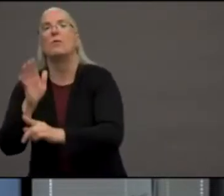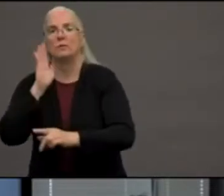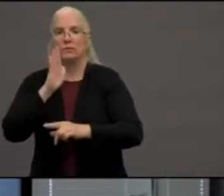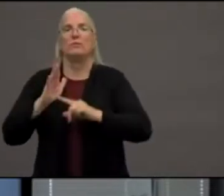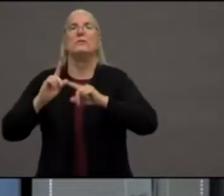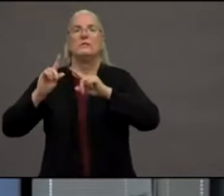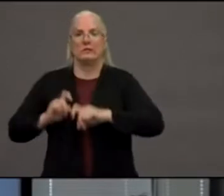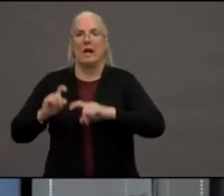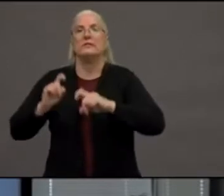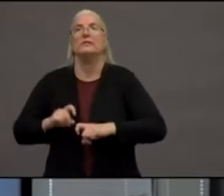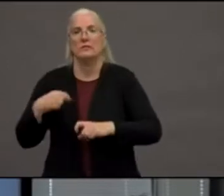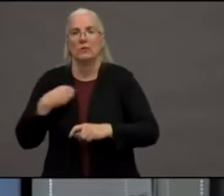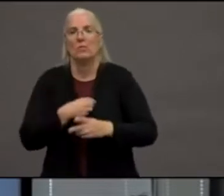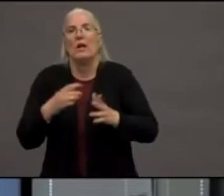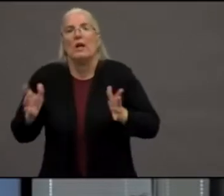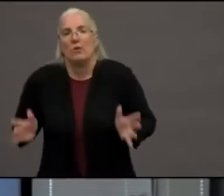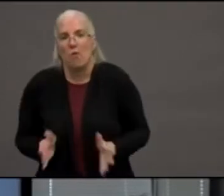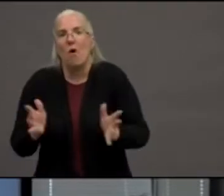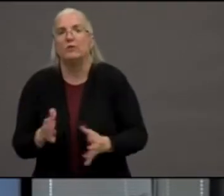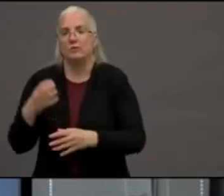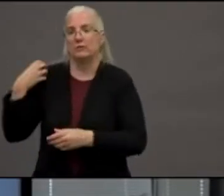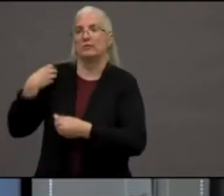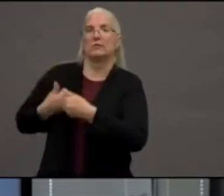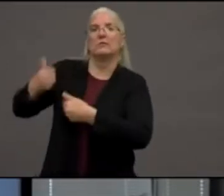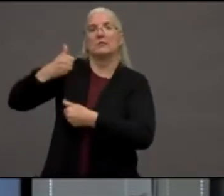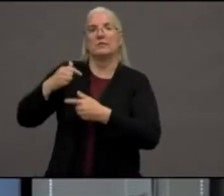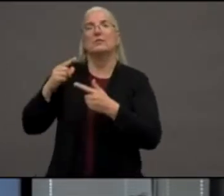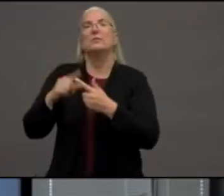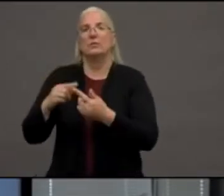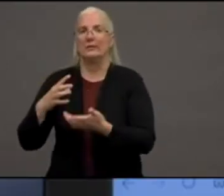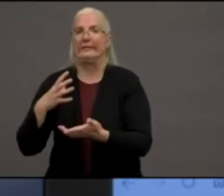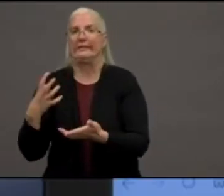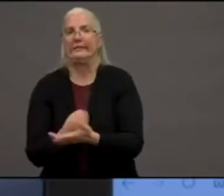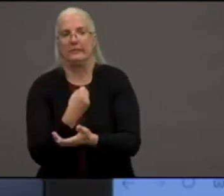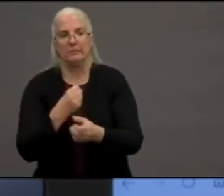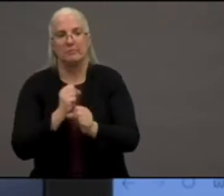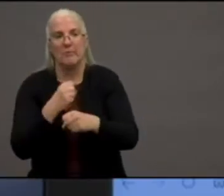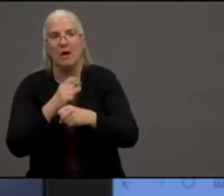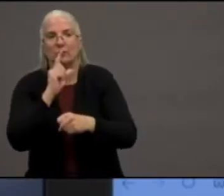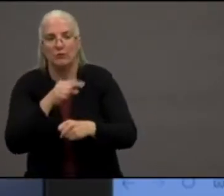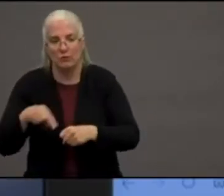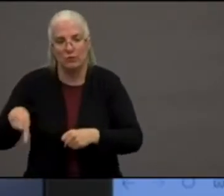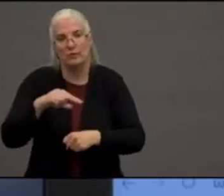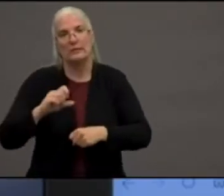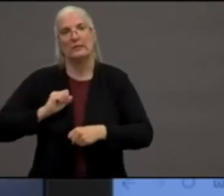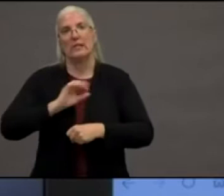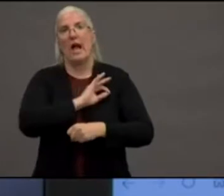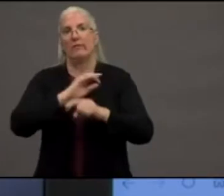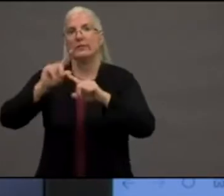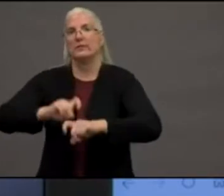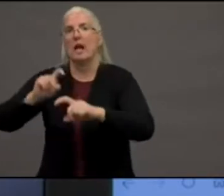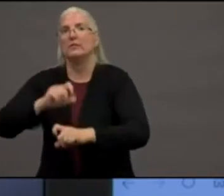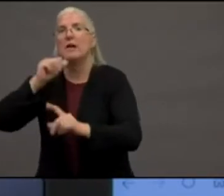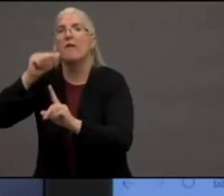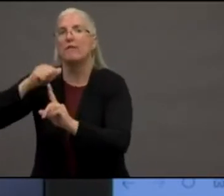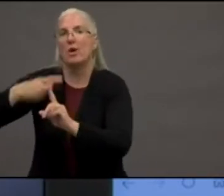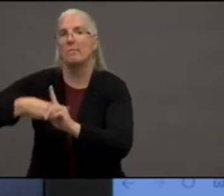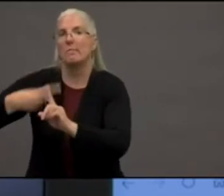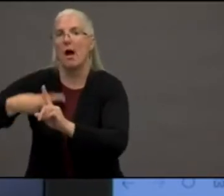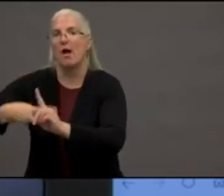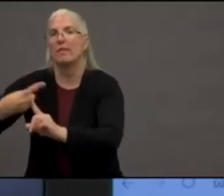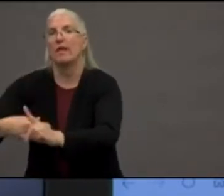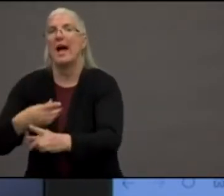encouraging those employees to be tested monthly in order to make sure that they can really track and mitigate the spread